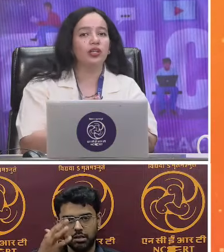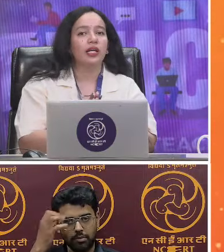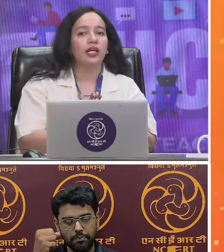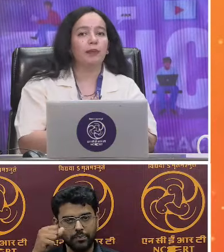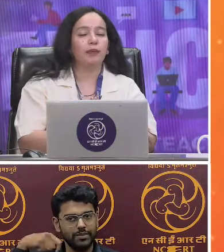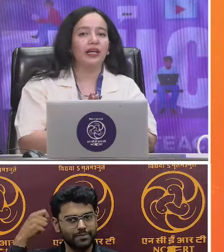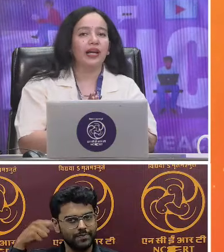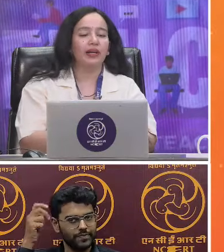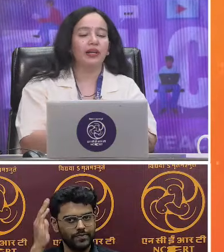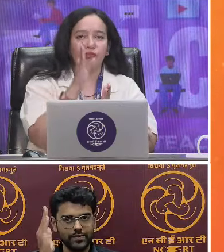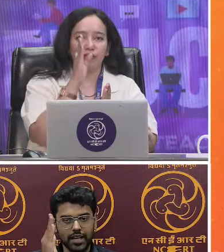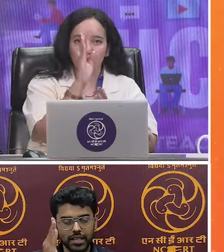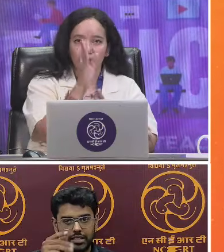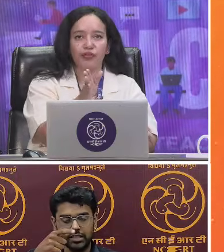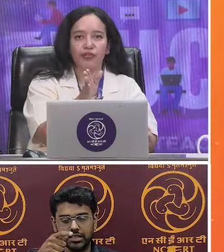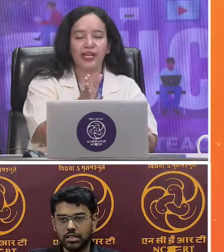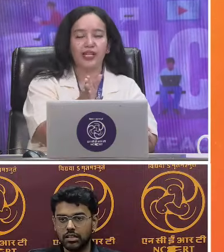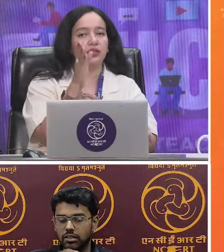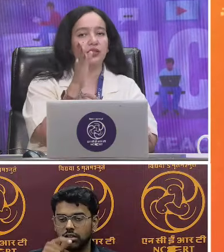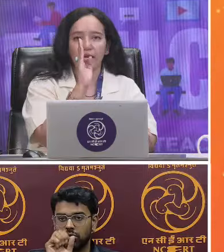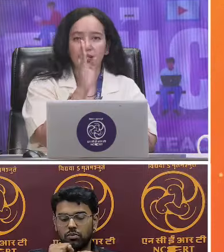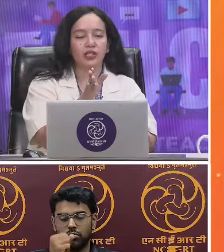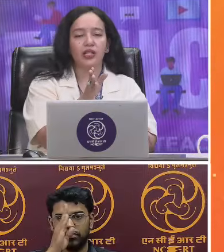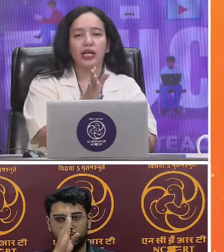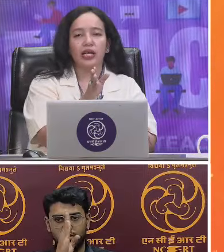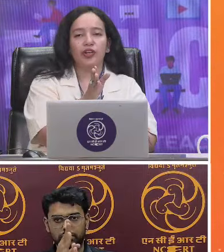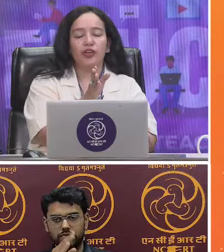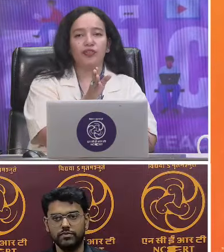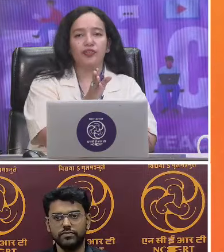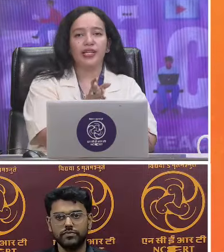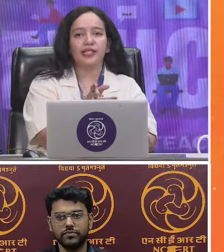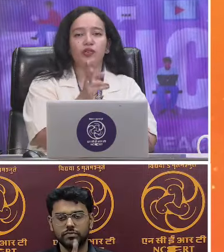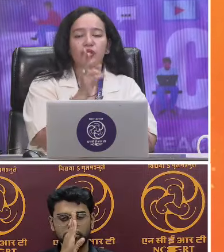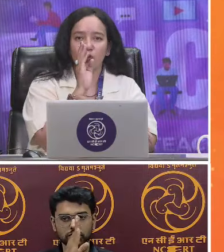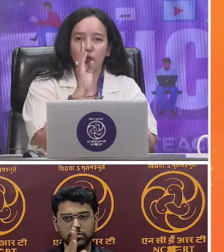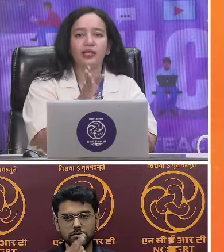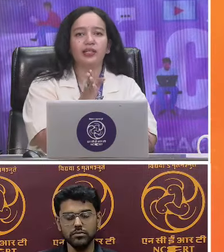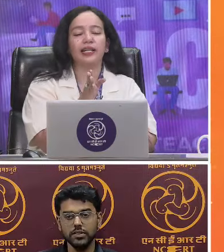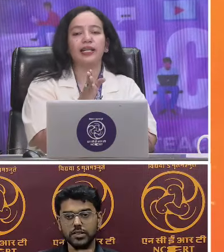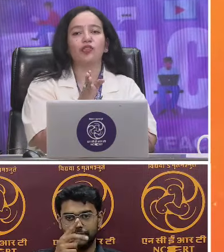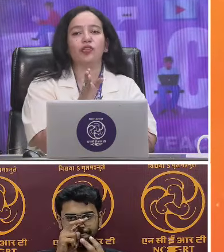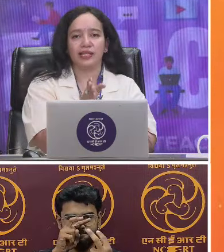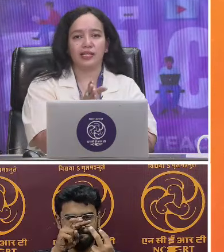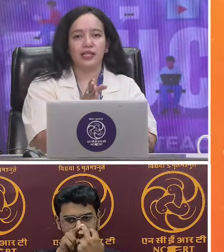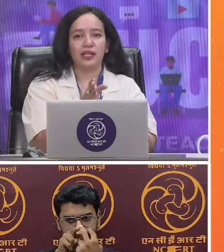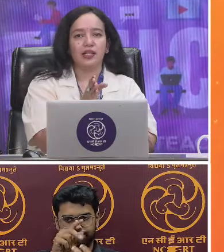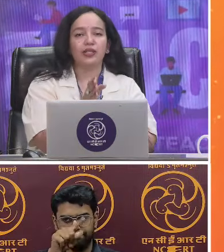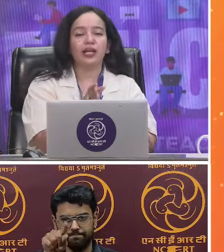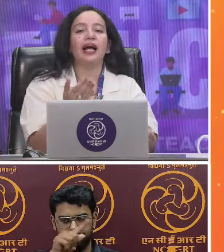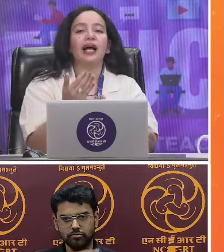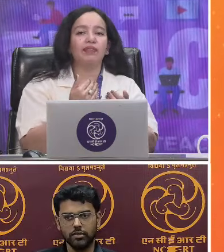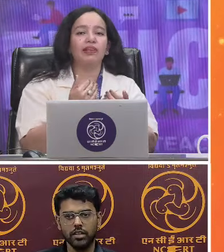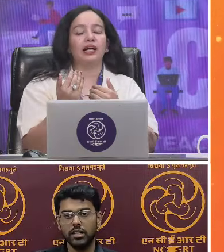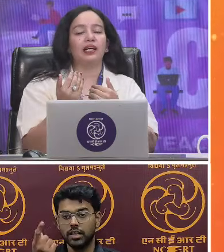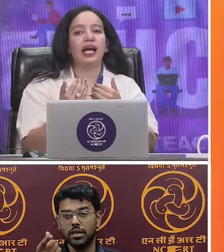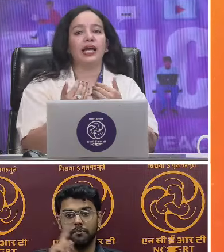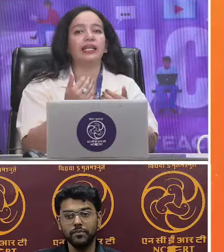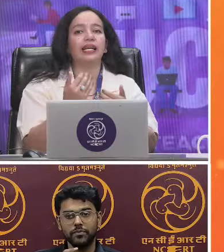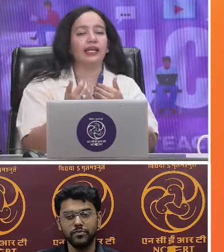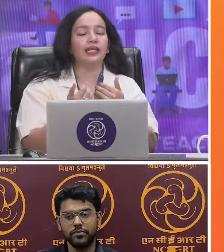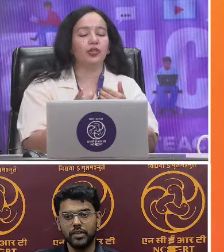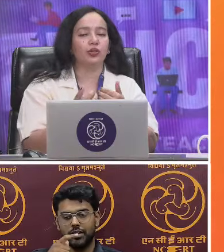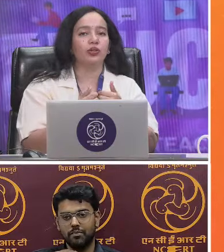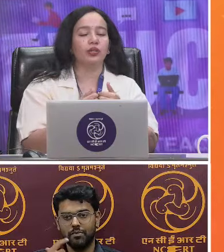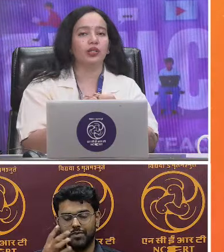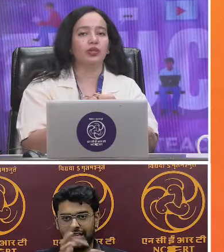should keep your camera in front of your face, right in front of your face, and you're just looking directly into the lens, so that I can